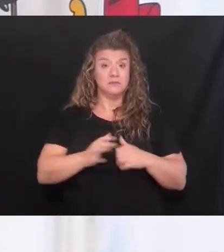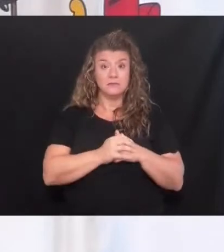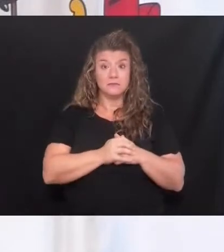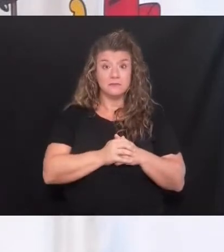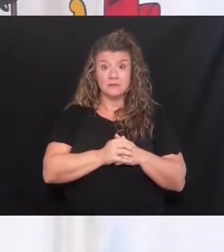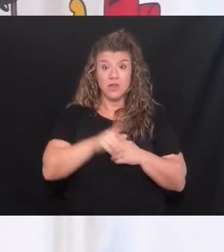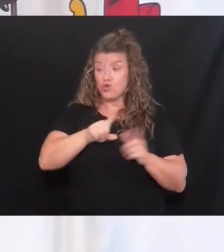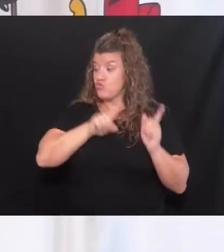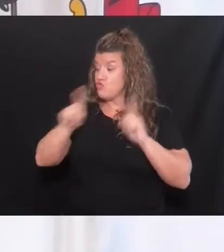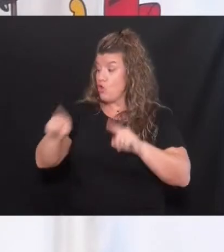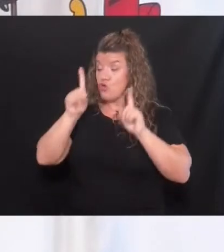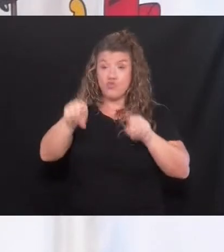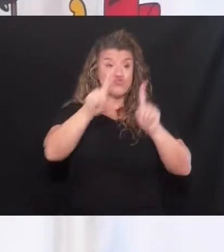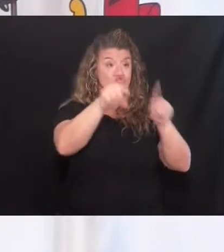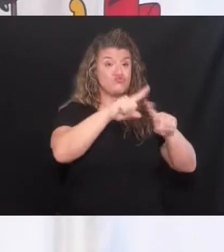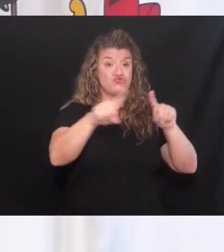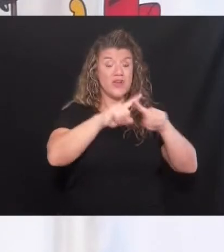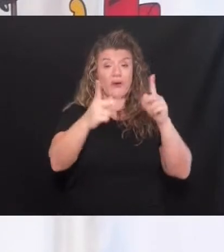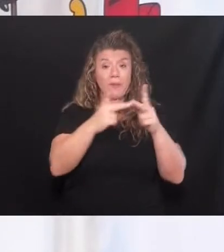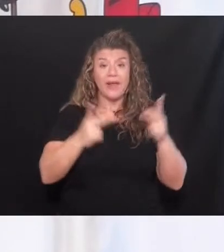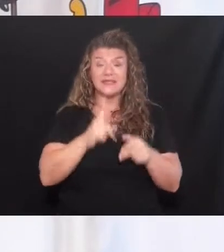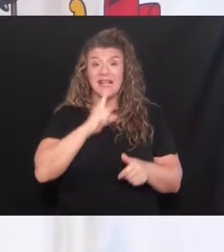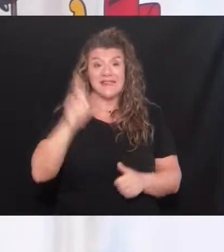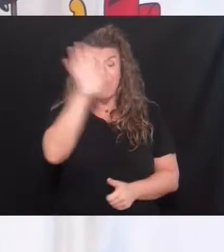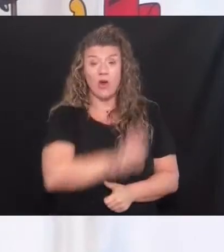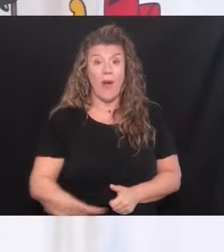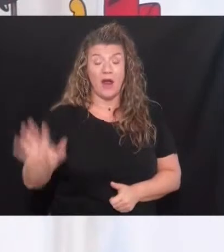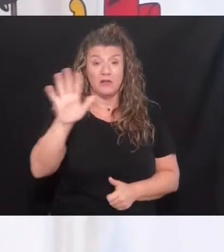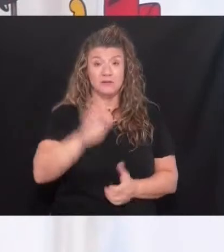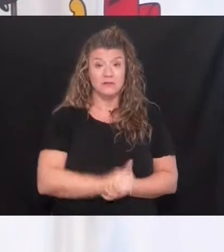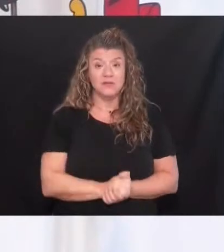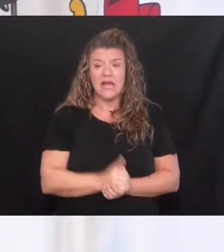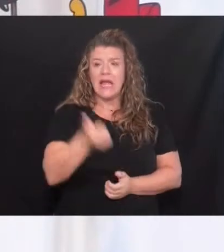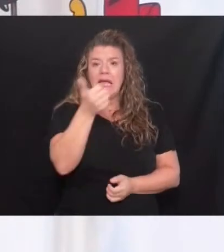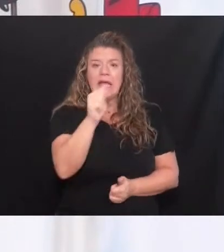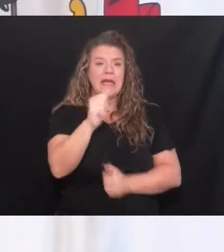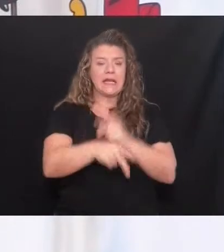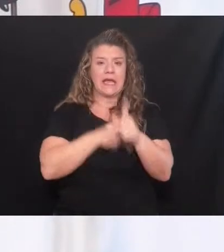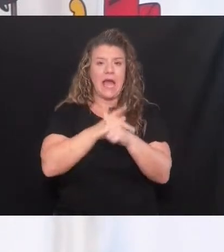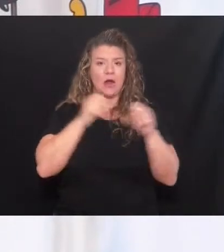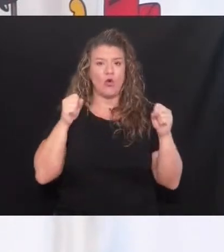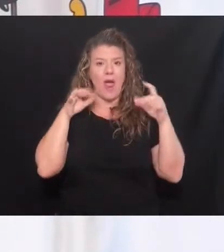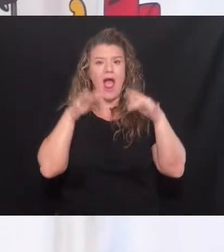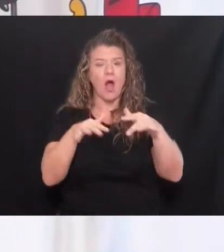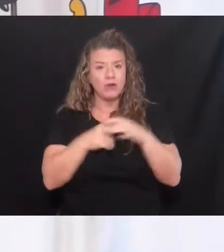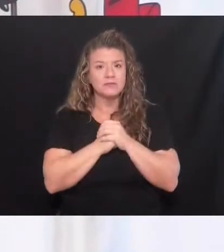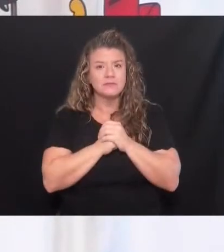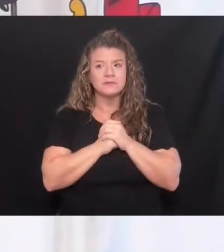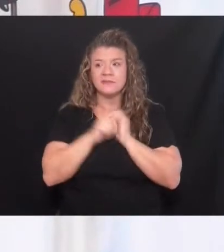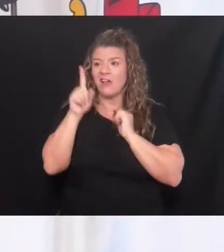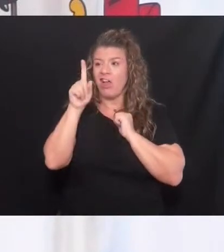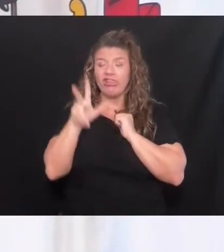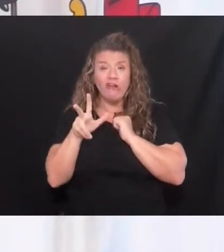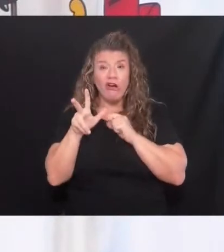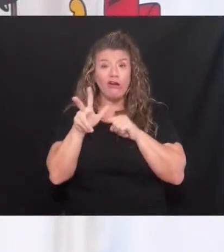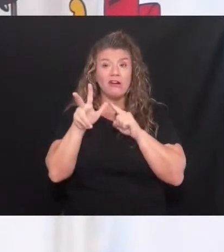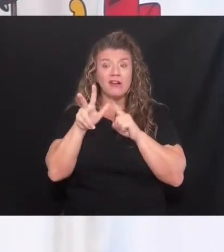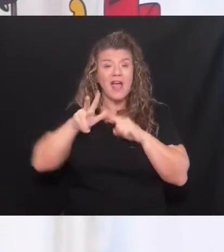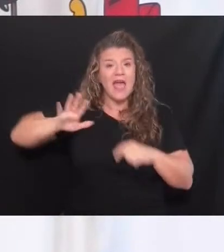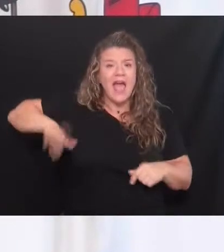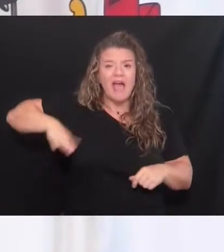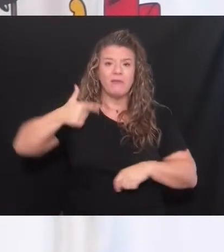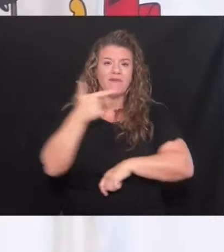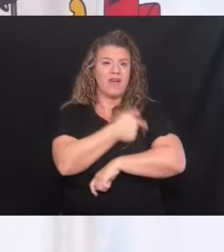you go, you know, if you're in any kind of crowd of people, a third of those people have not been